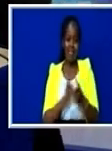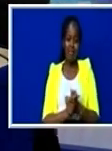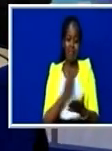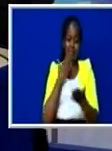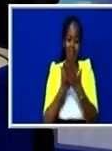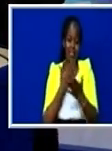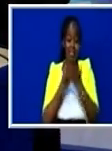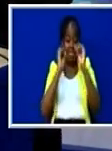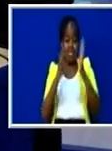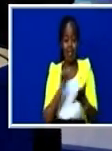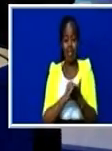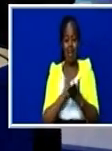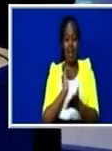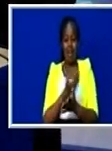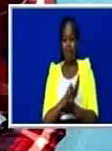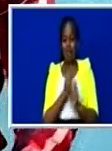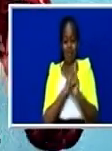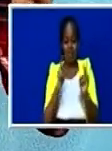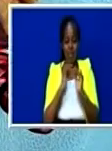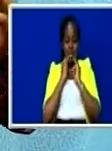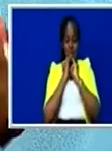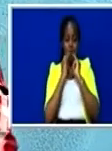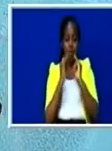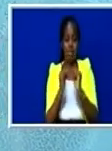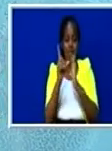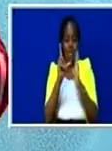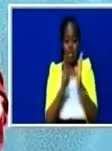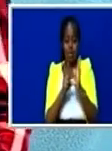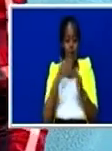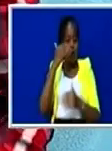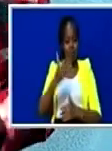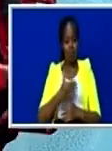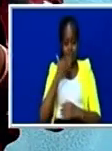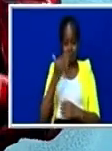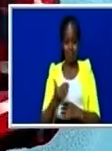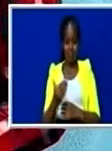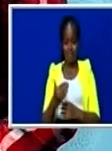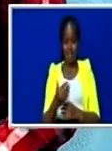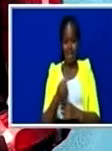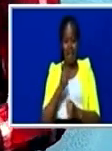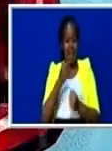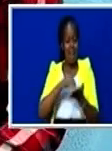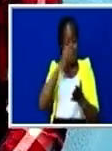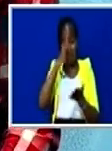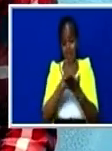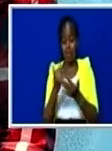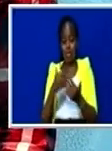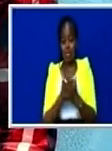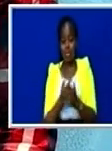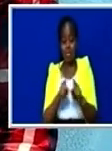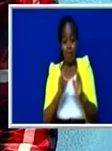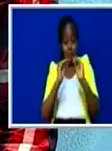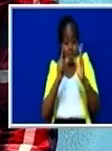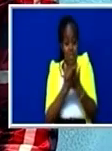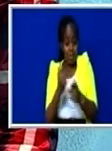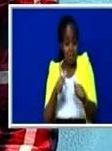thanks a lot, Mwalimu. That has been a very, very informative lesson as always. I always learn something new. Hata mimi nimekufunza kitu mpya